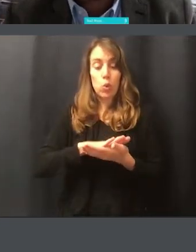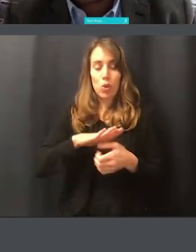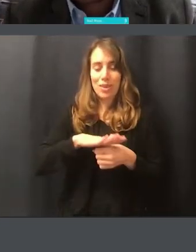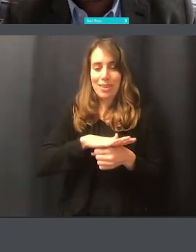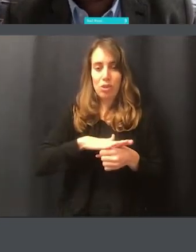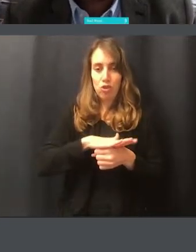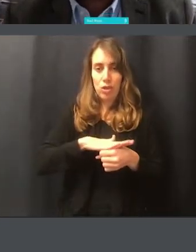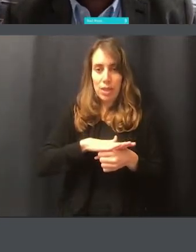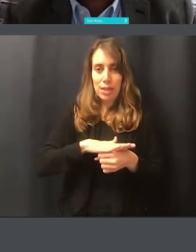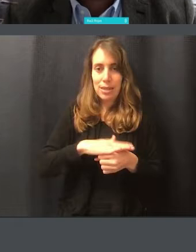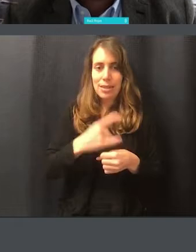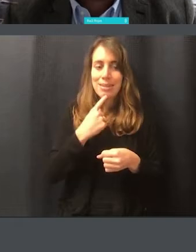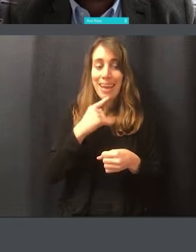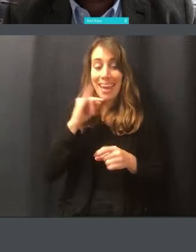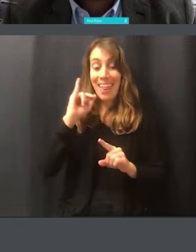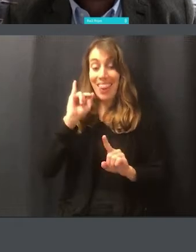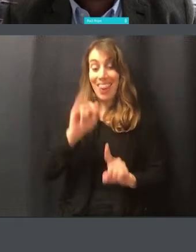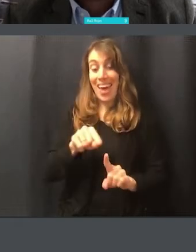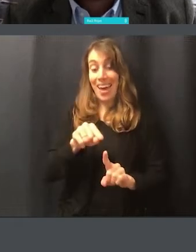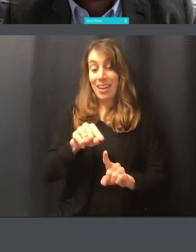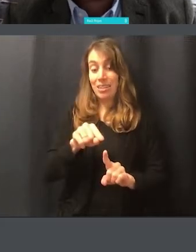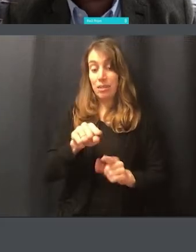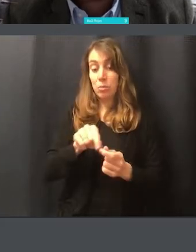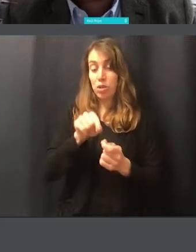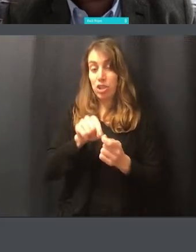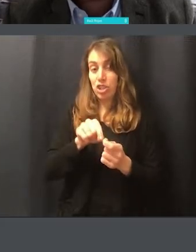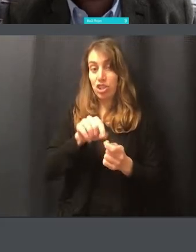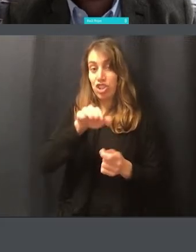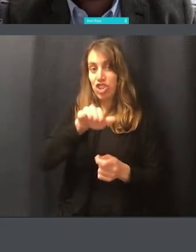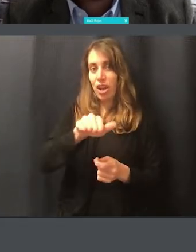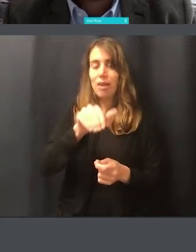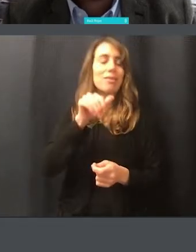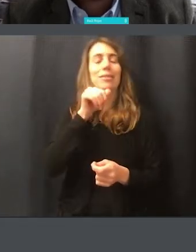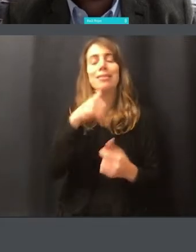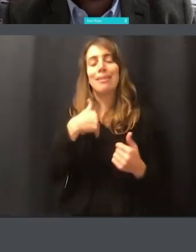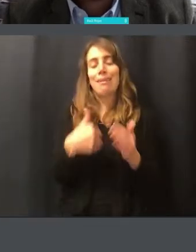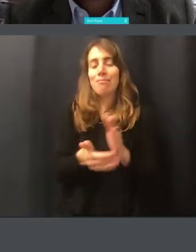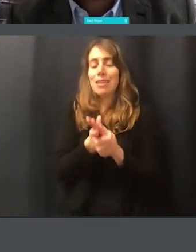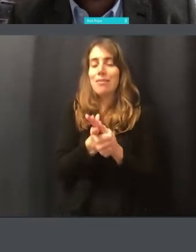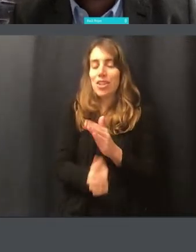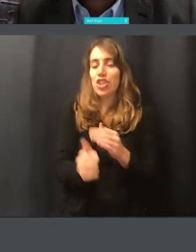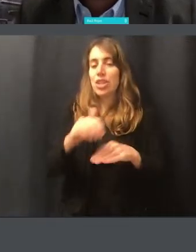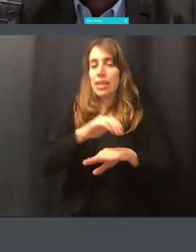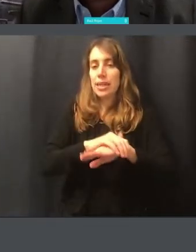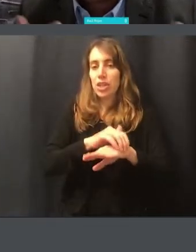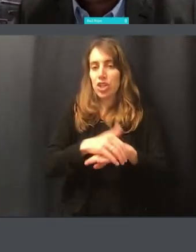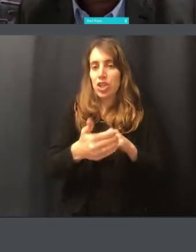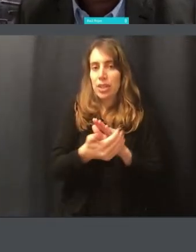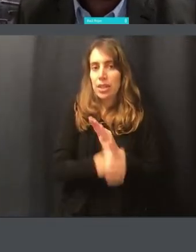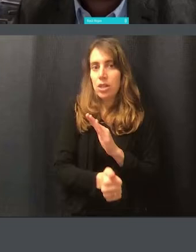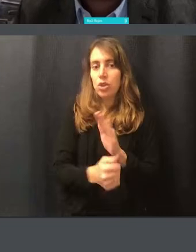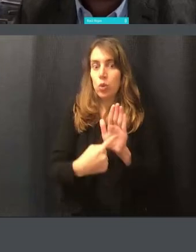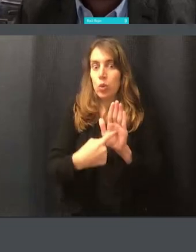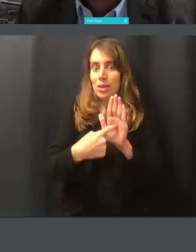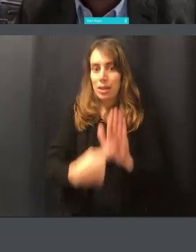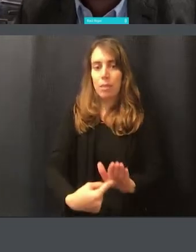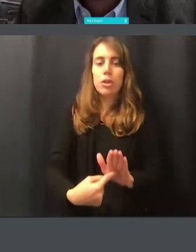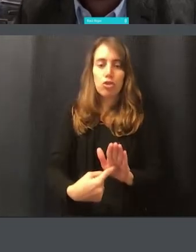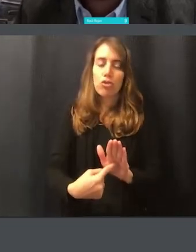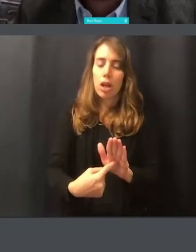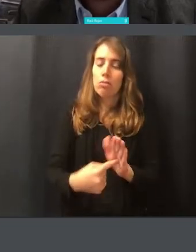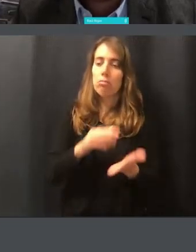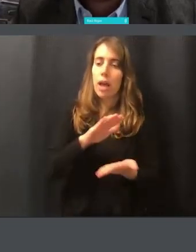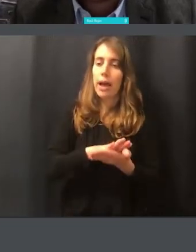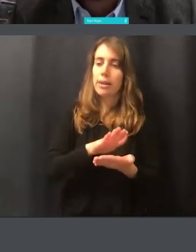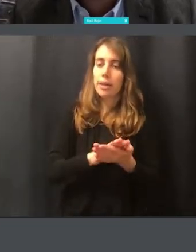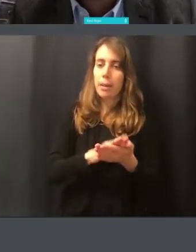particular child has insufficient skills in English to really demonstrate academic achievement if this